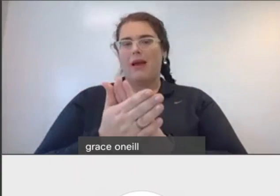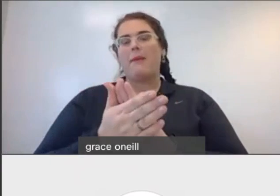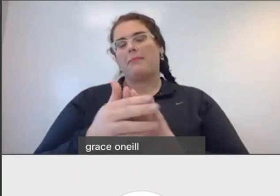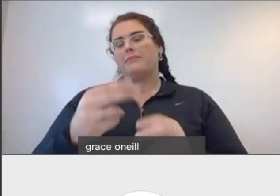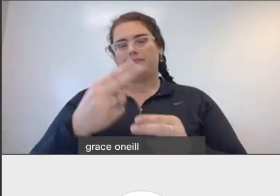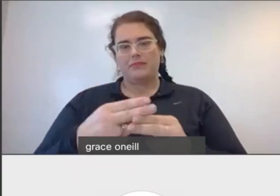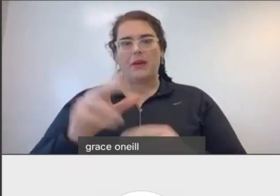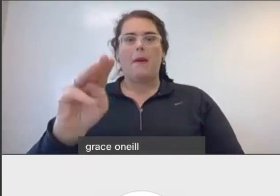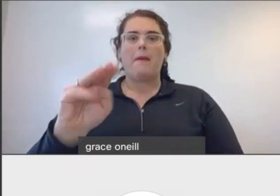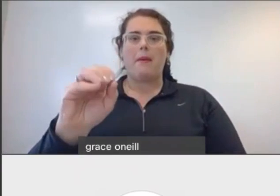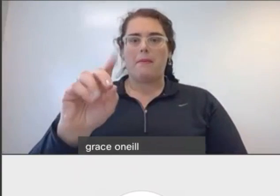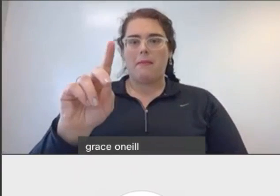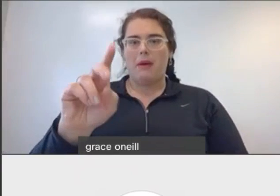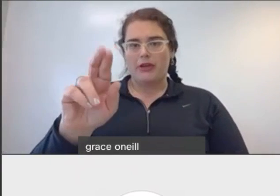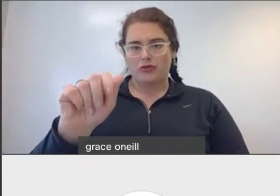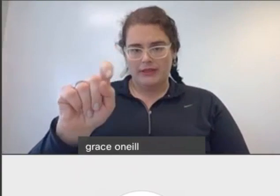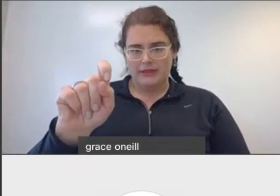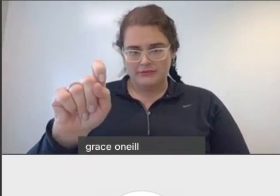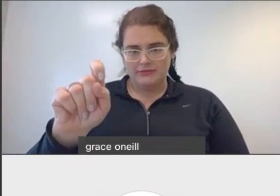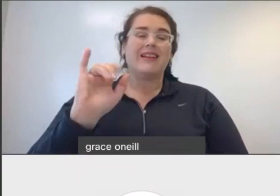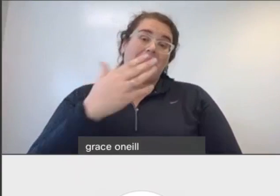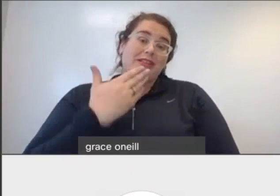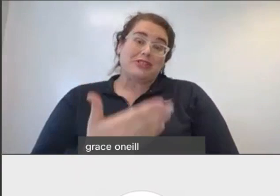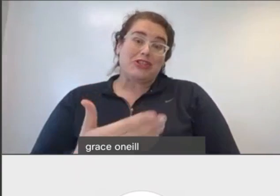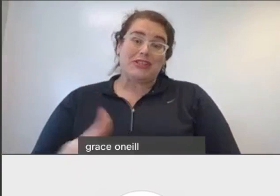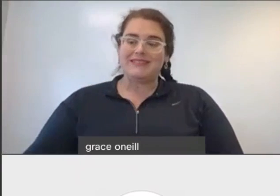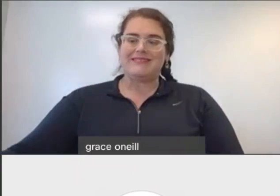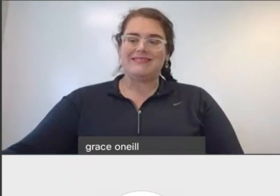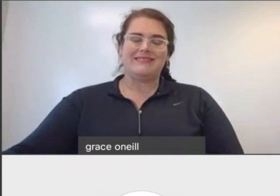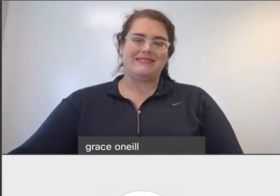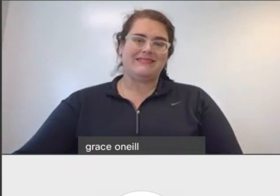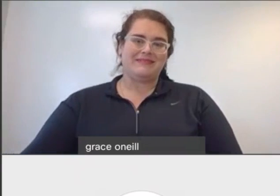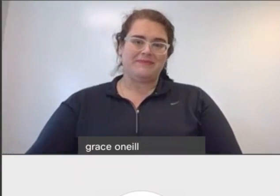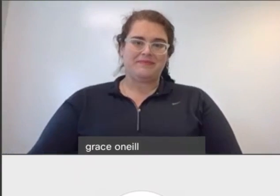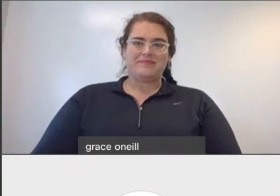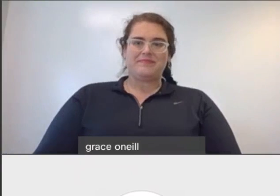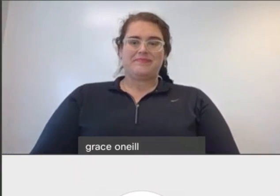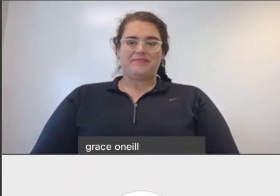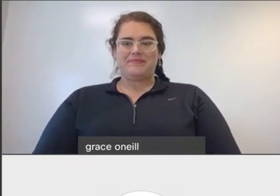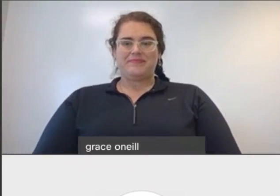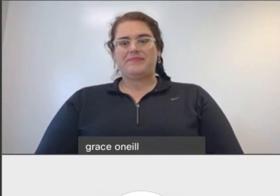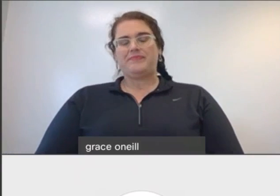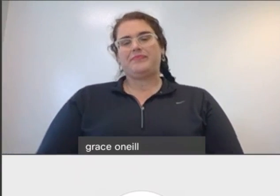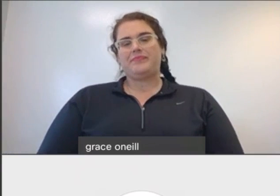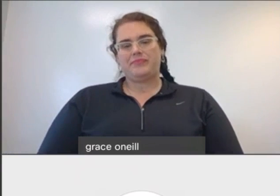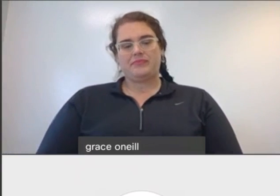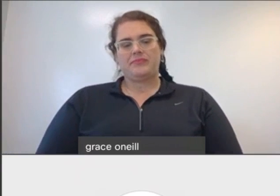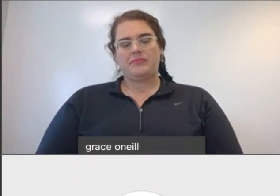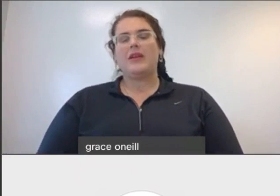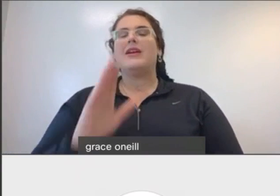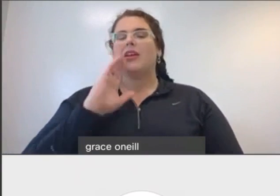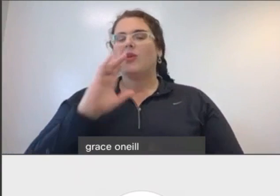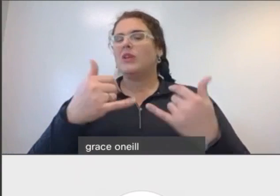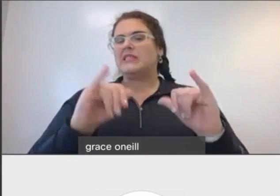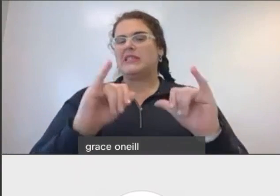And so that's a good thing. um, we will still require